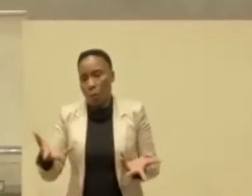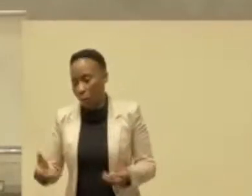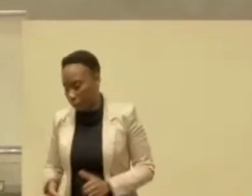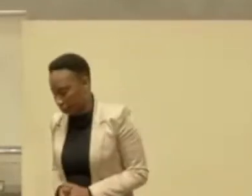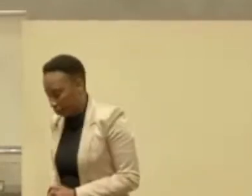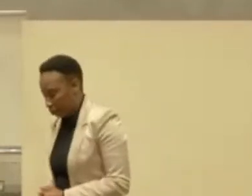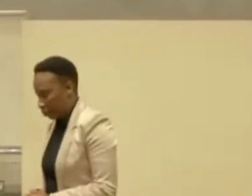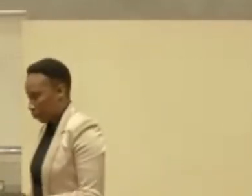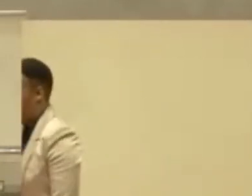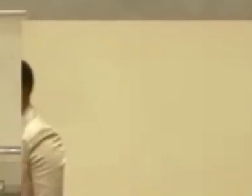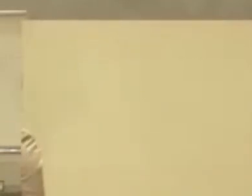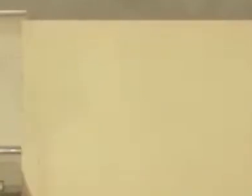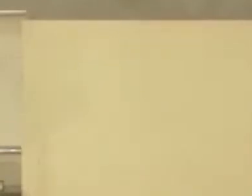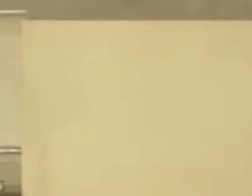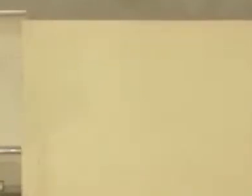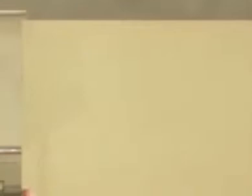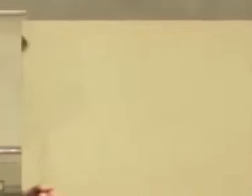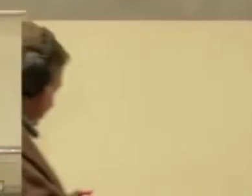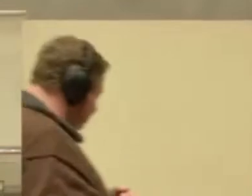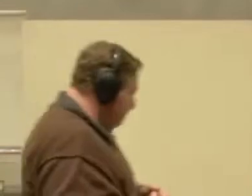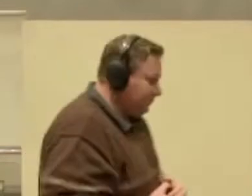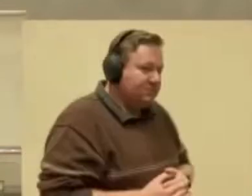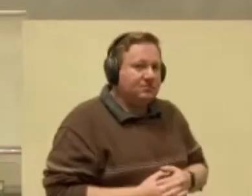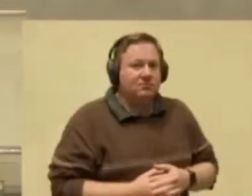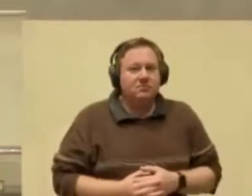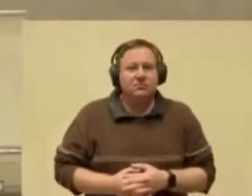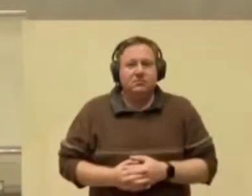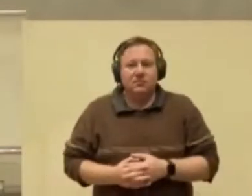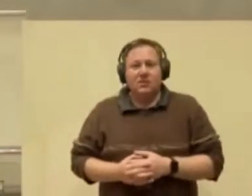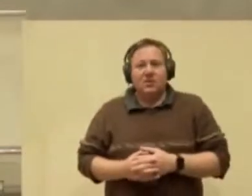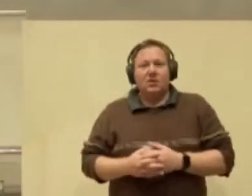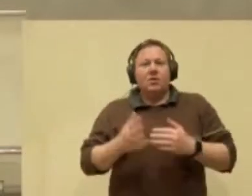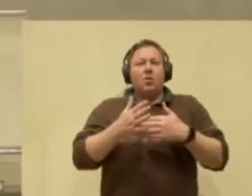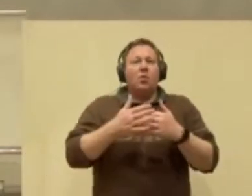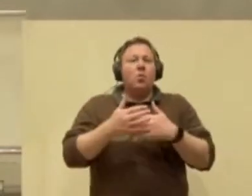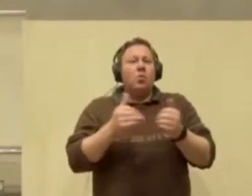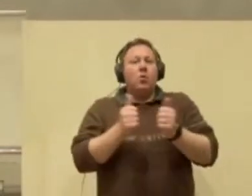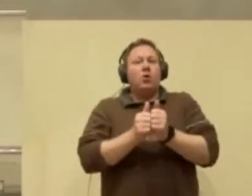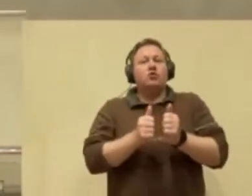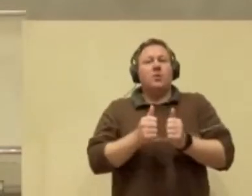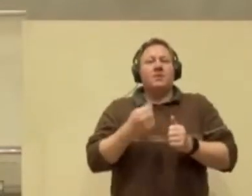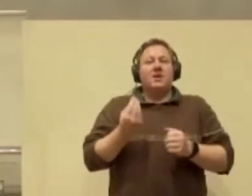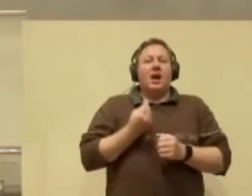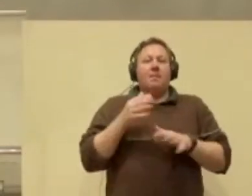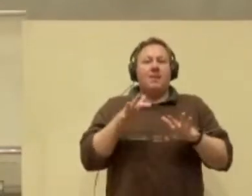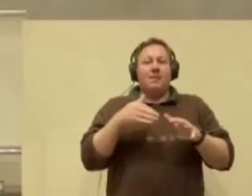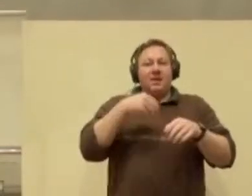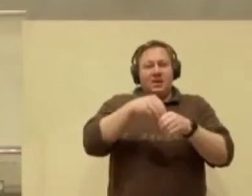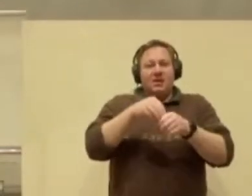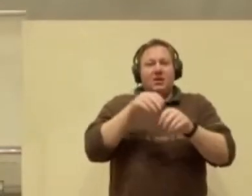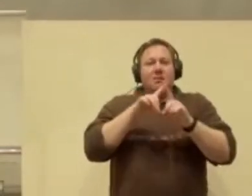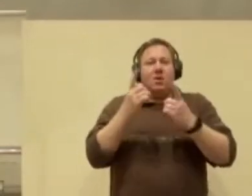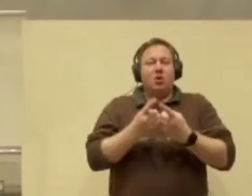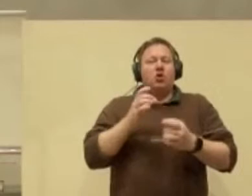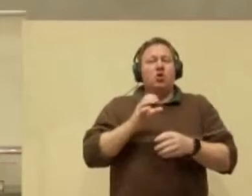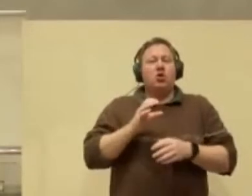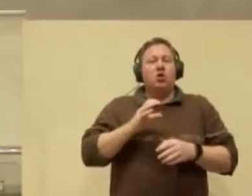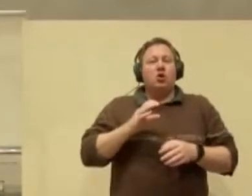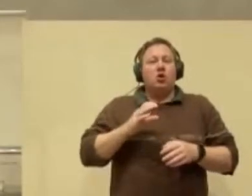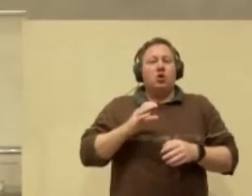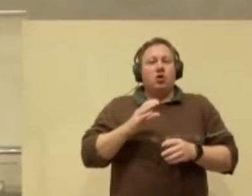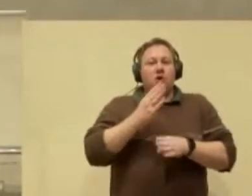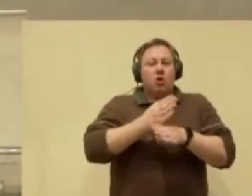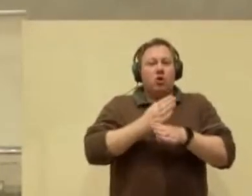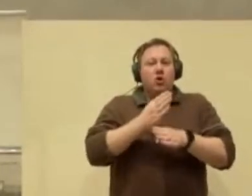we've been holding workshops for young people in the department on career development and we also want to partner with municipalities